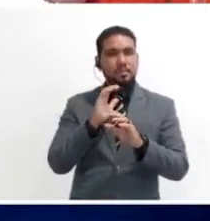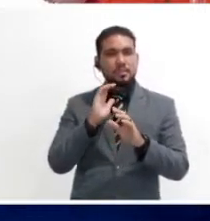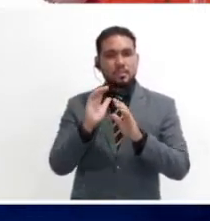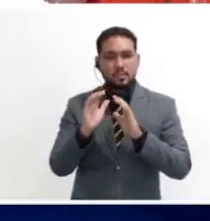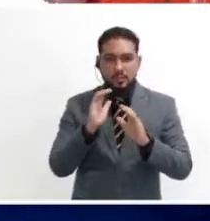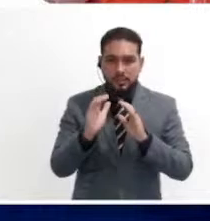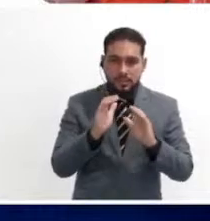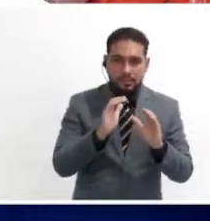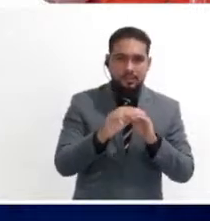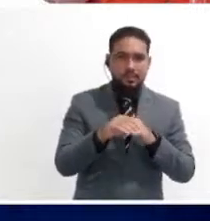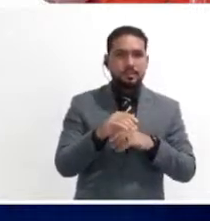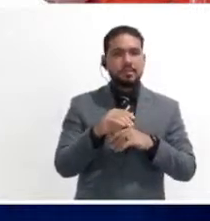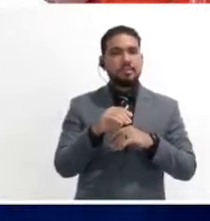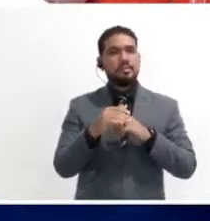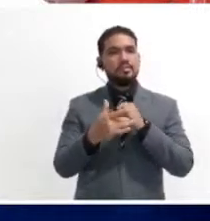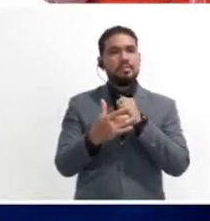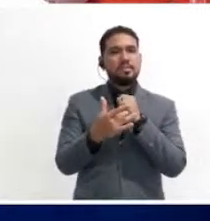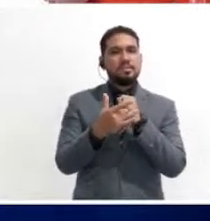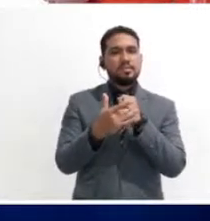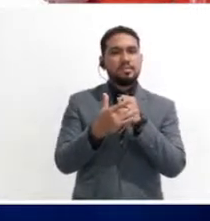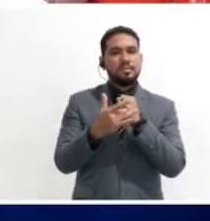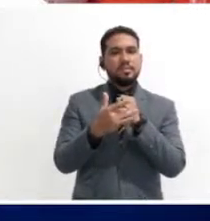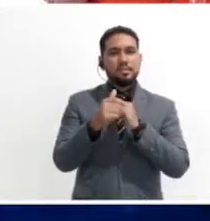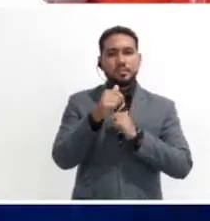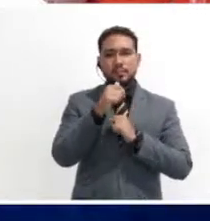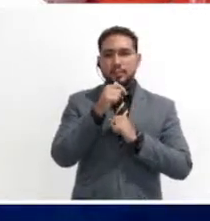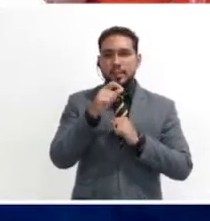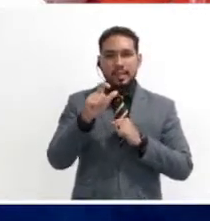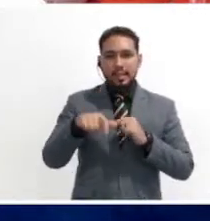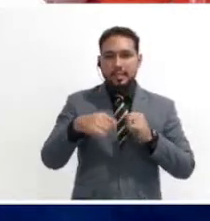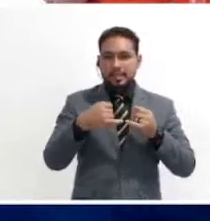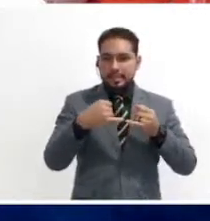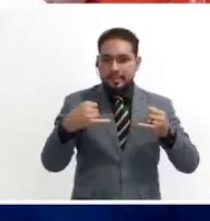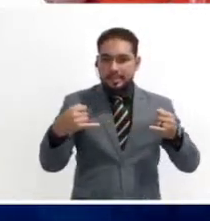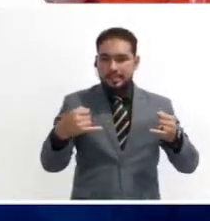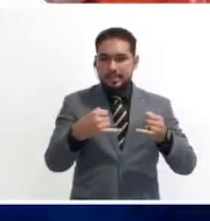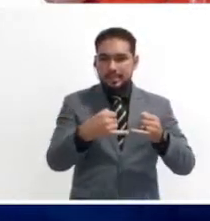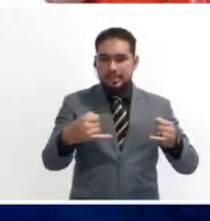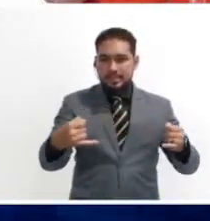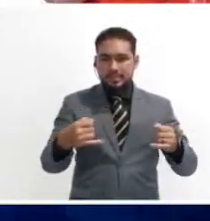so oftentimes you want to have these components close together.